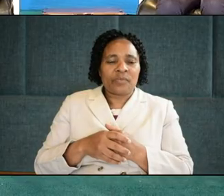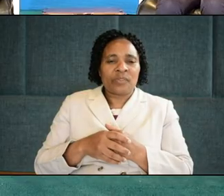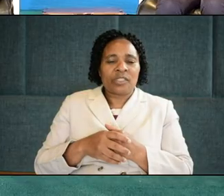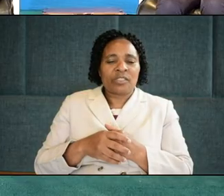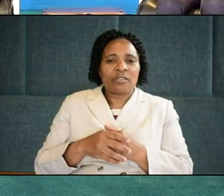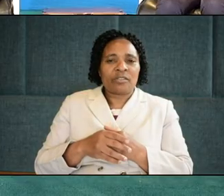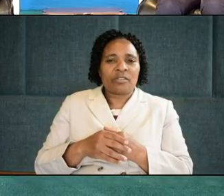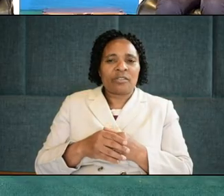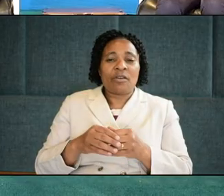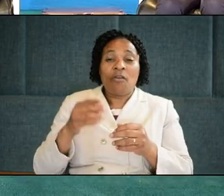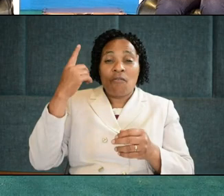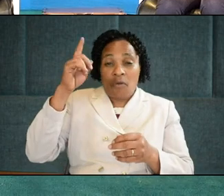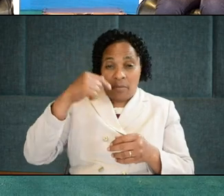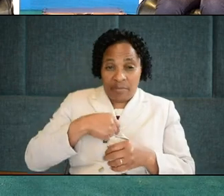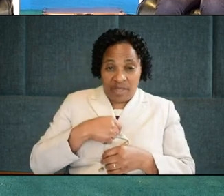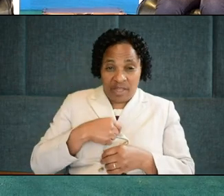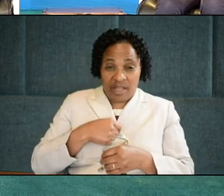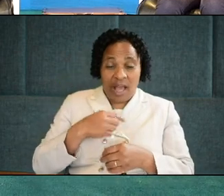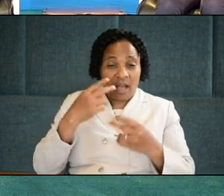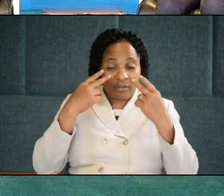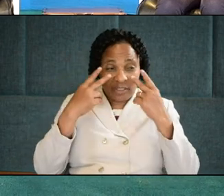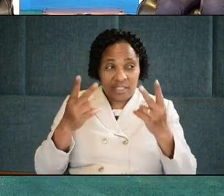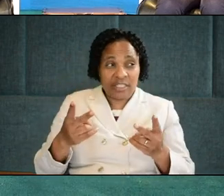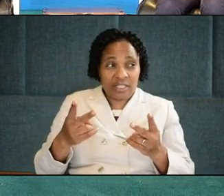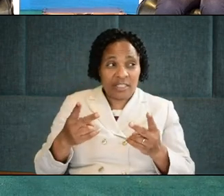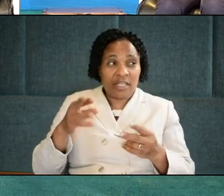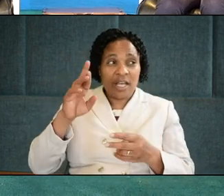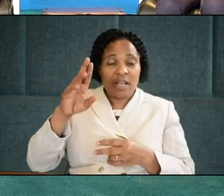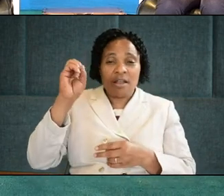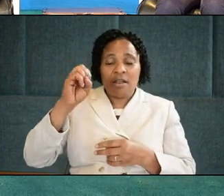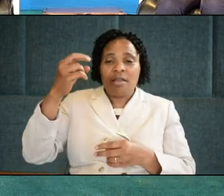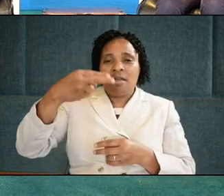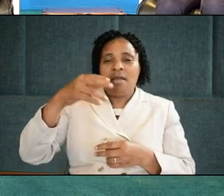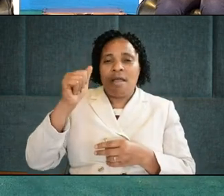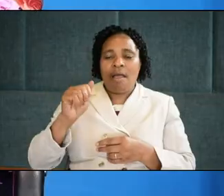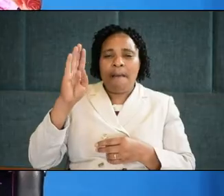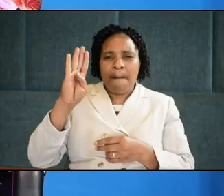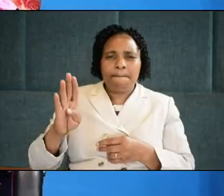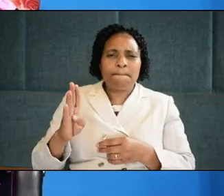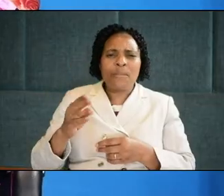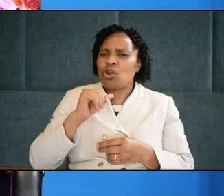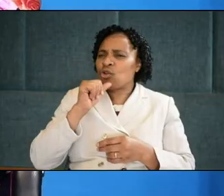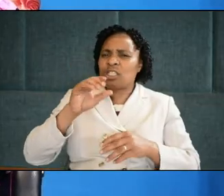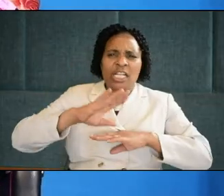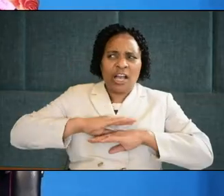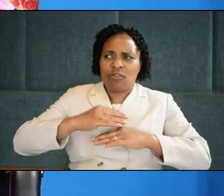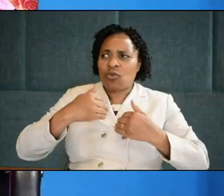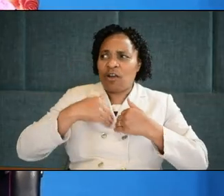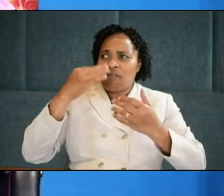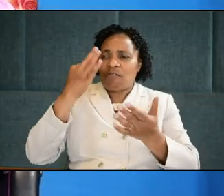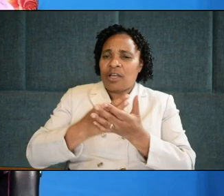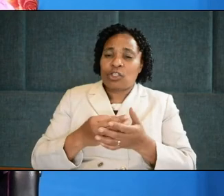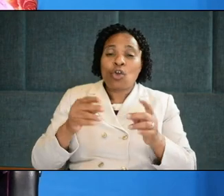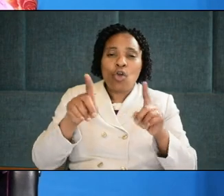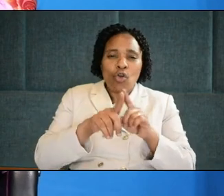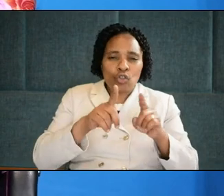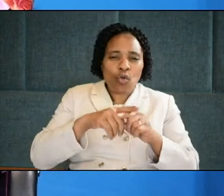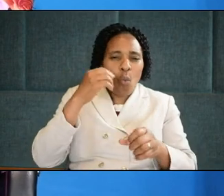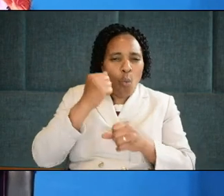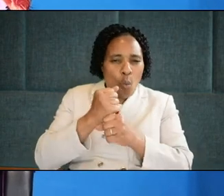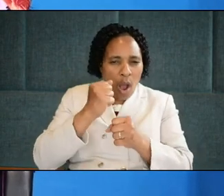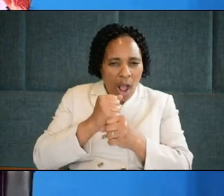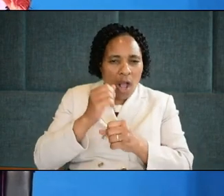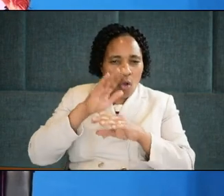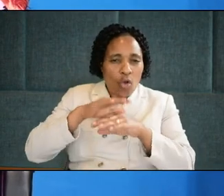Grace? And for me, I've seen that in Rahab has shown me that it's not just enough to have faith, you also have to work on your